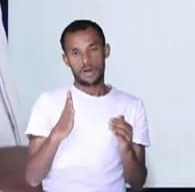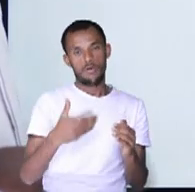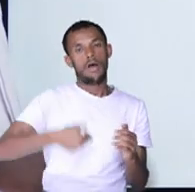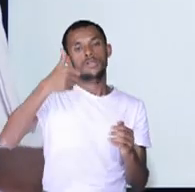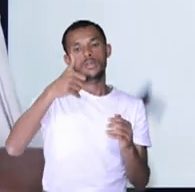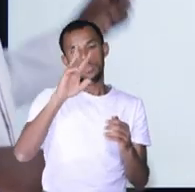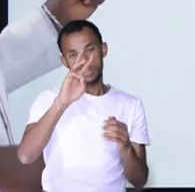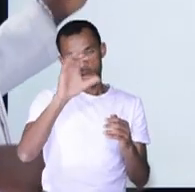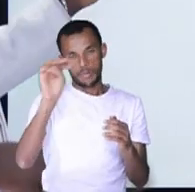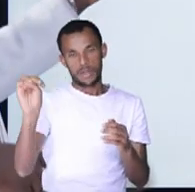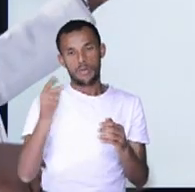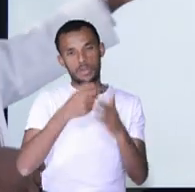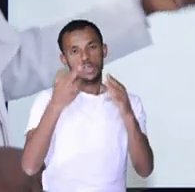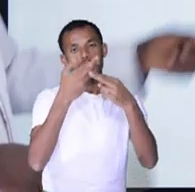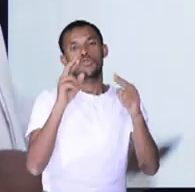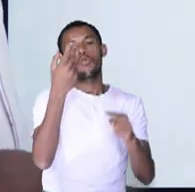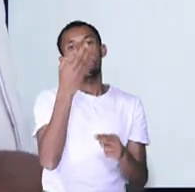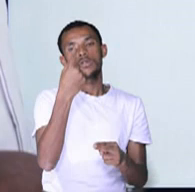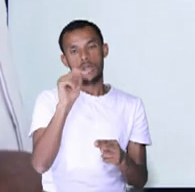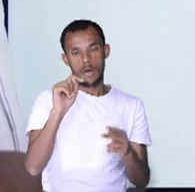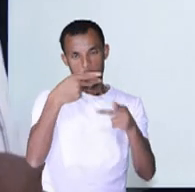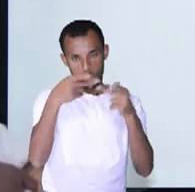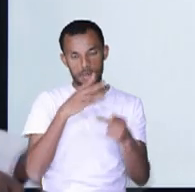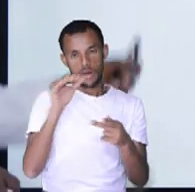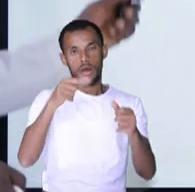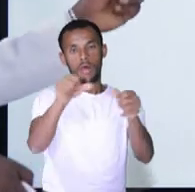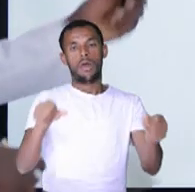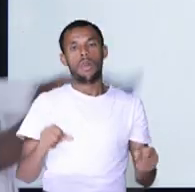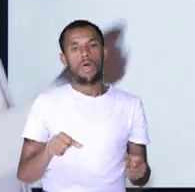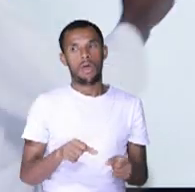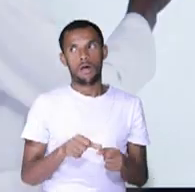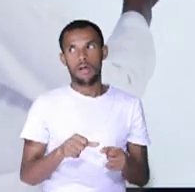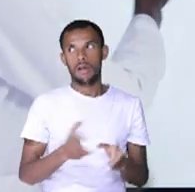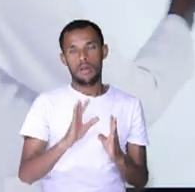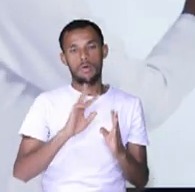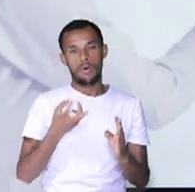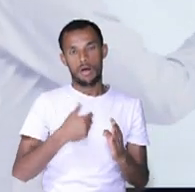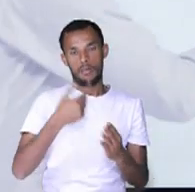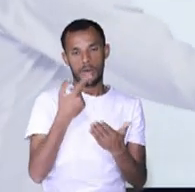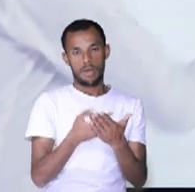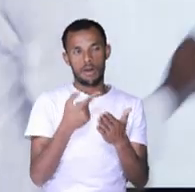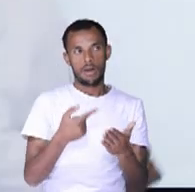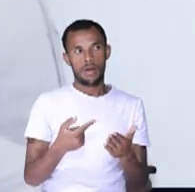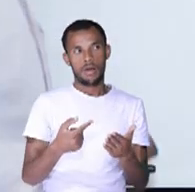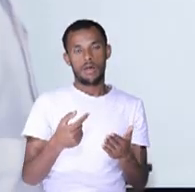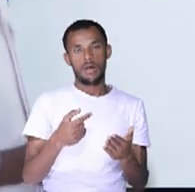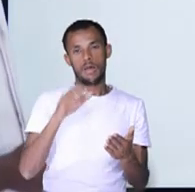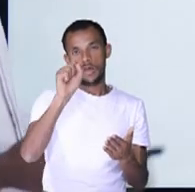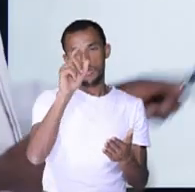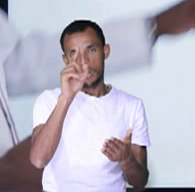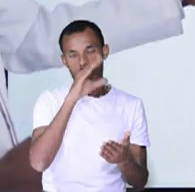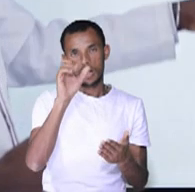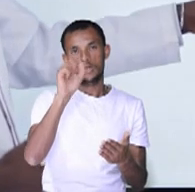is 6 centimeter long. What is the ratio of their perimeter and their area? We have here S1